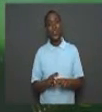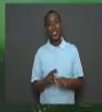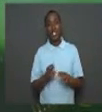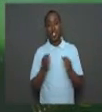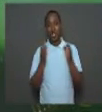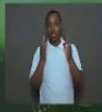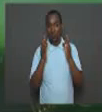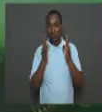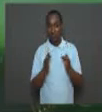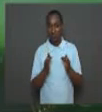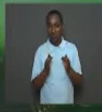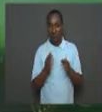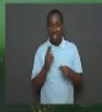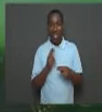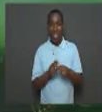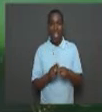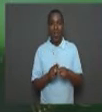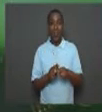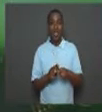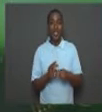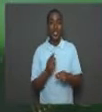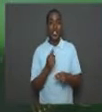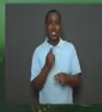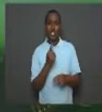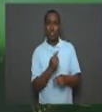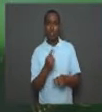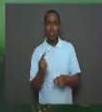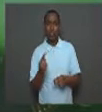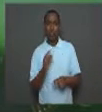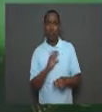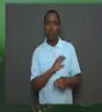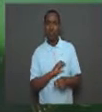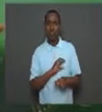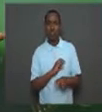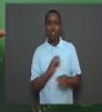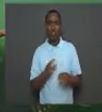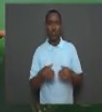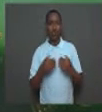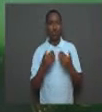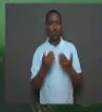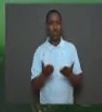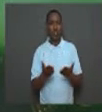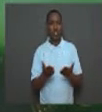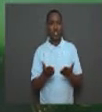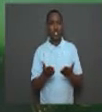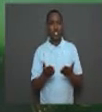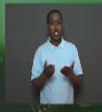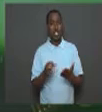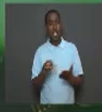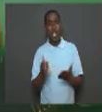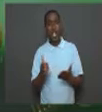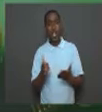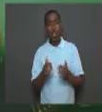precise name and specific set of features that differentiates it from